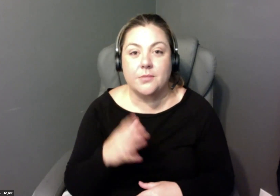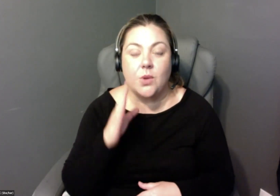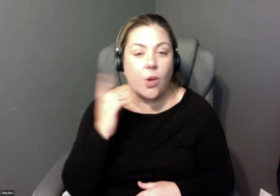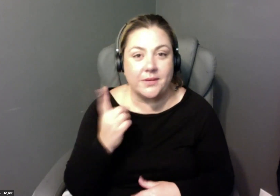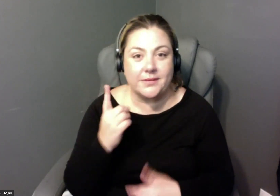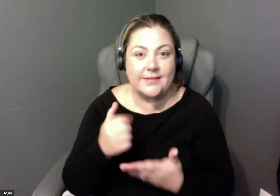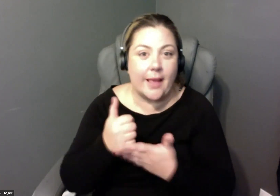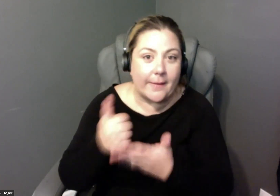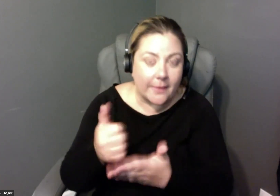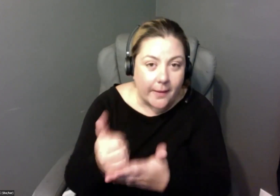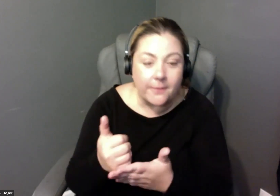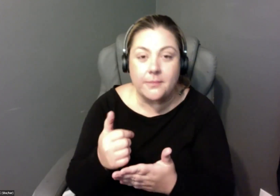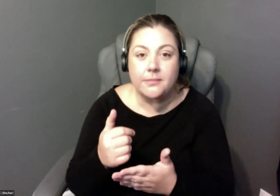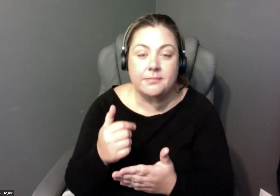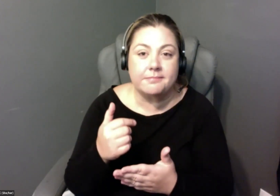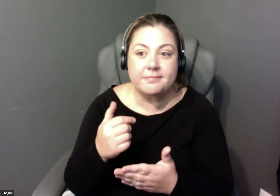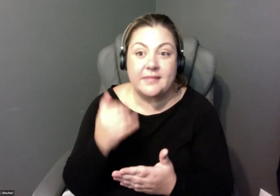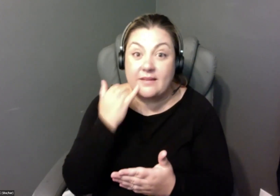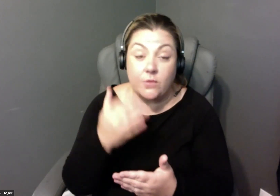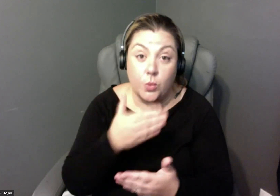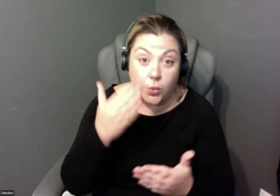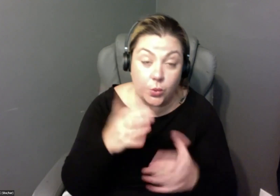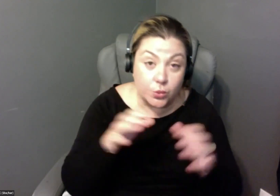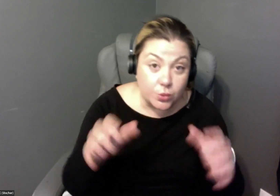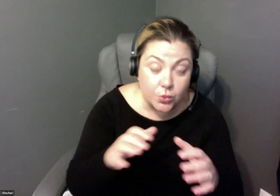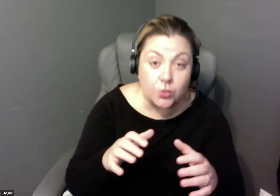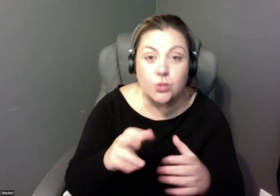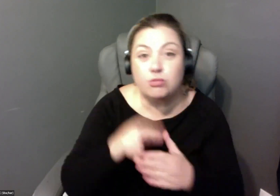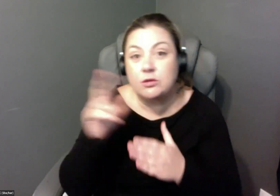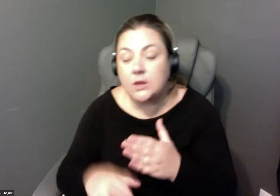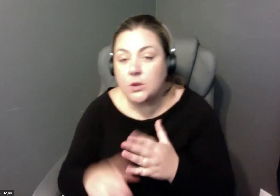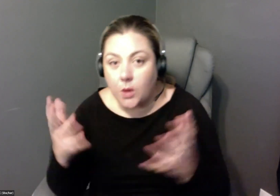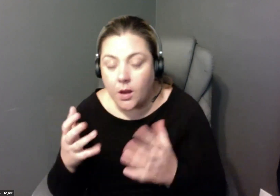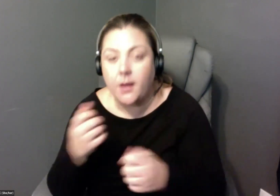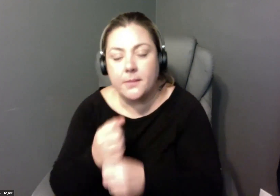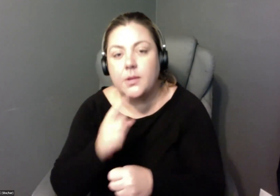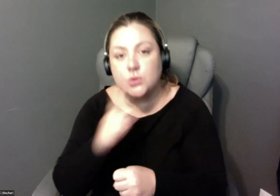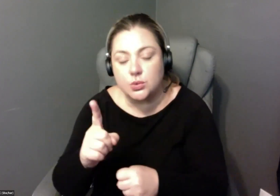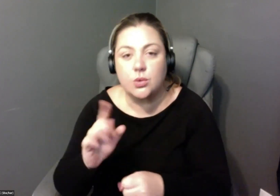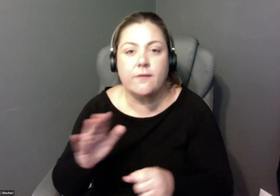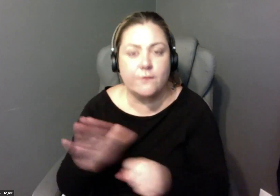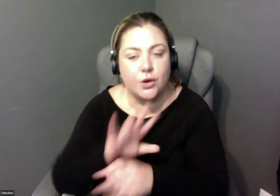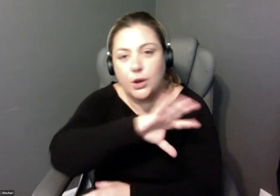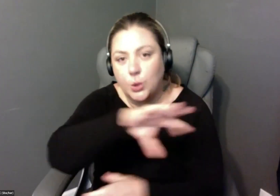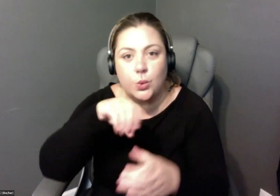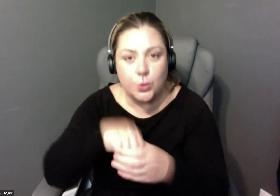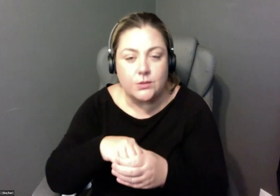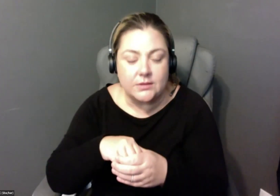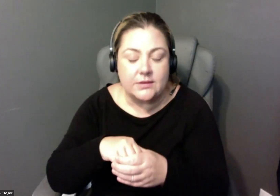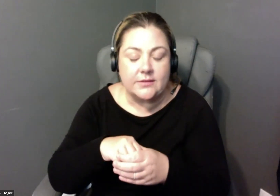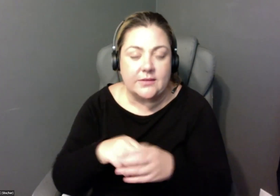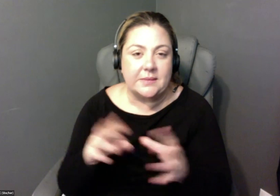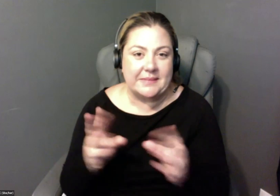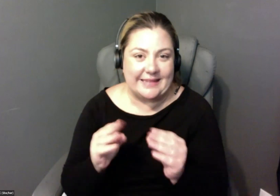through the impacts of how we are presenting to make sure that we are as inclusive as possible. So